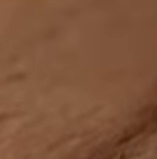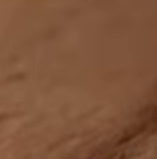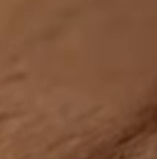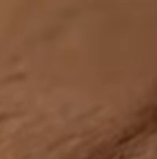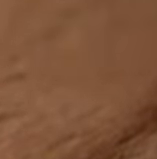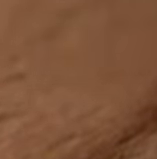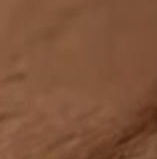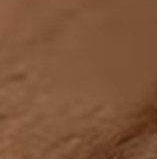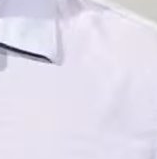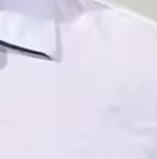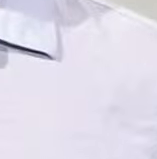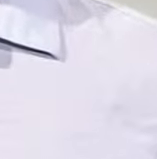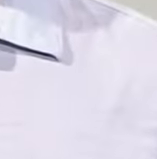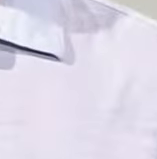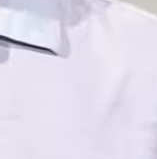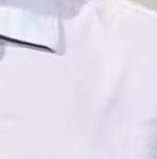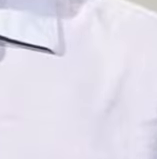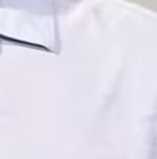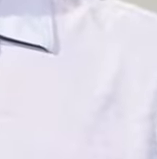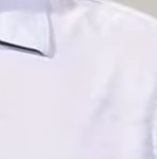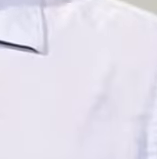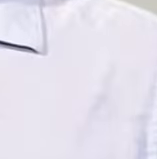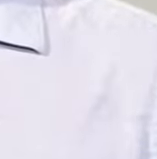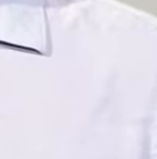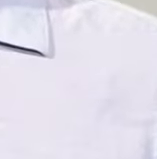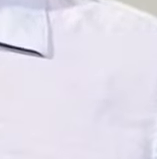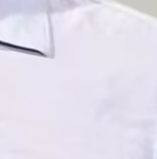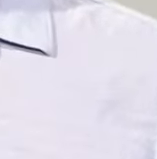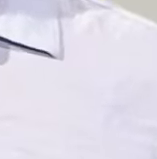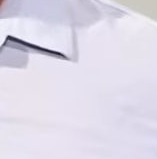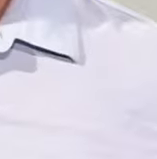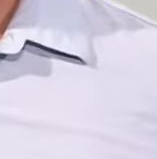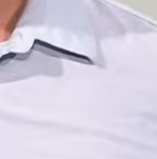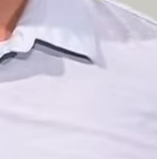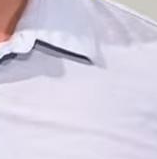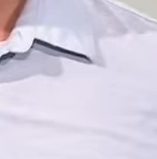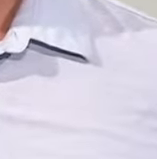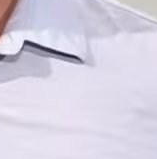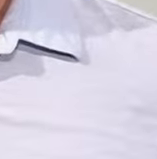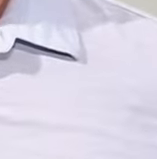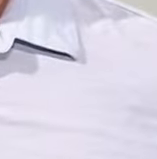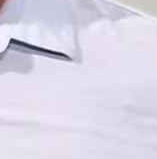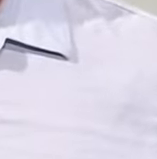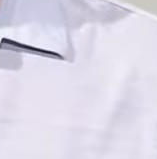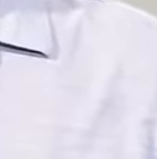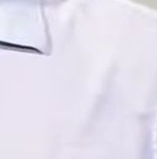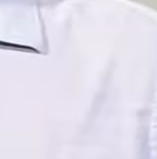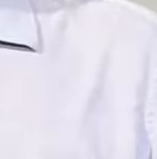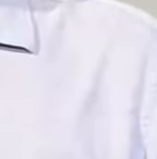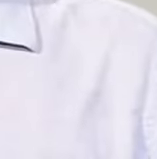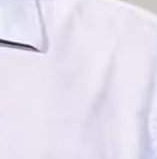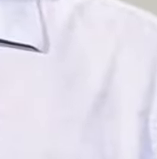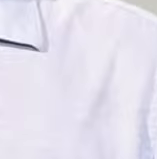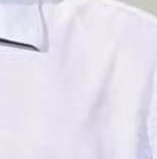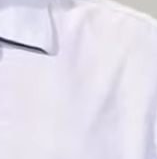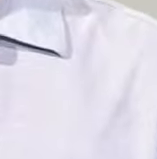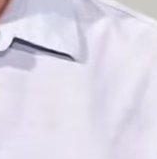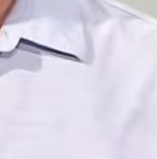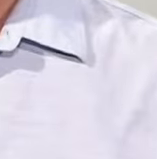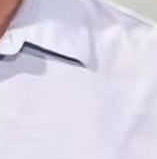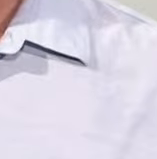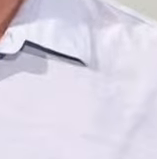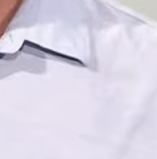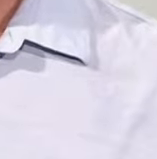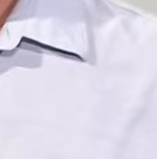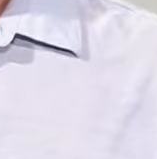can be really useful. At Deutsche Welle, we do not currently publish any journalistic work produced from generative AI, but